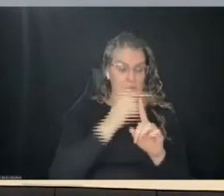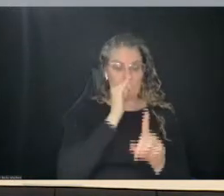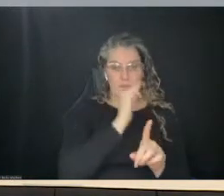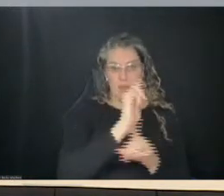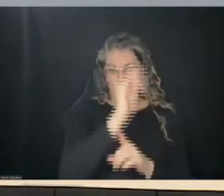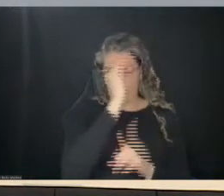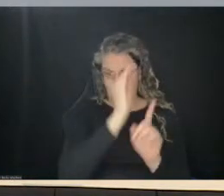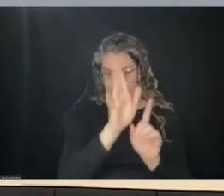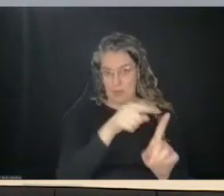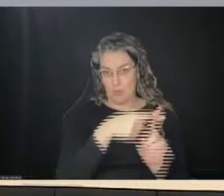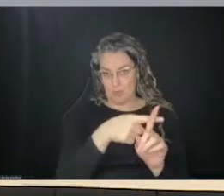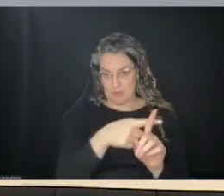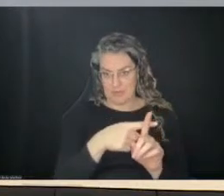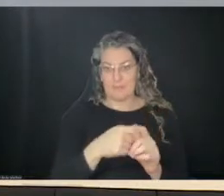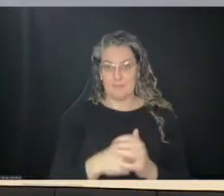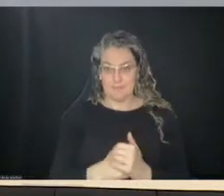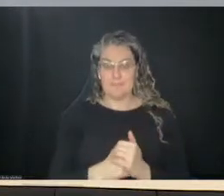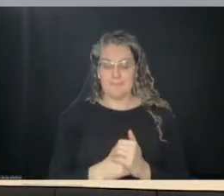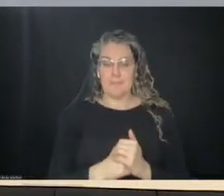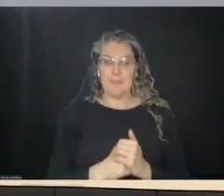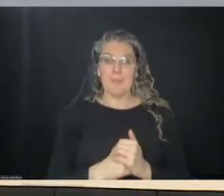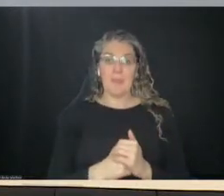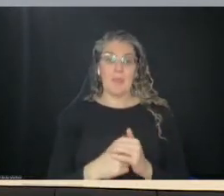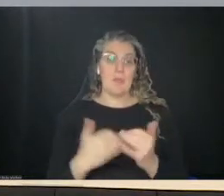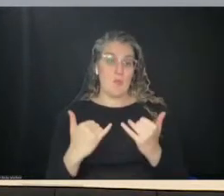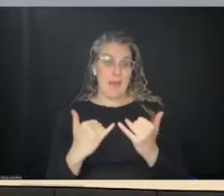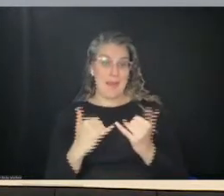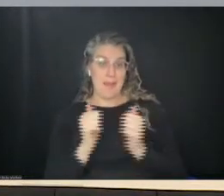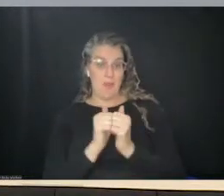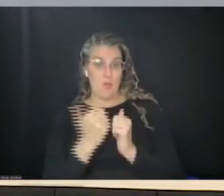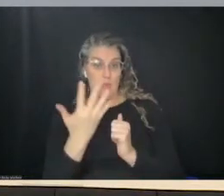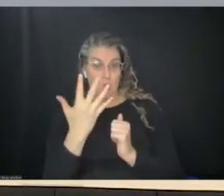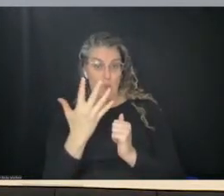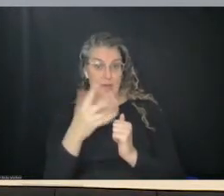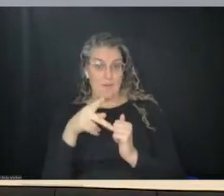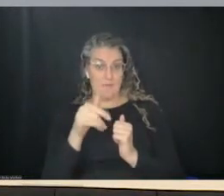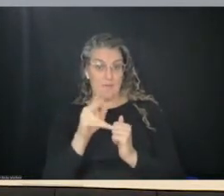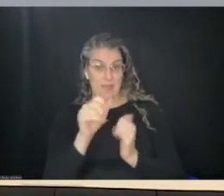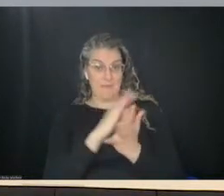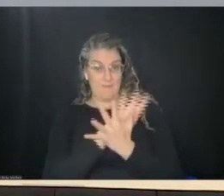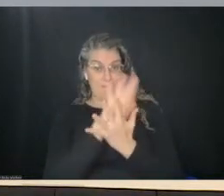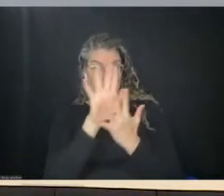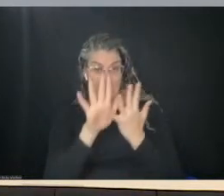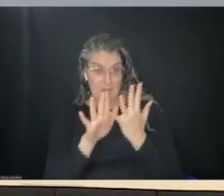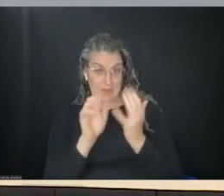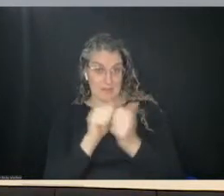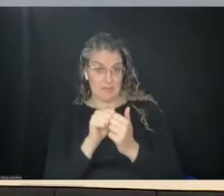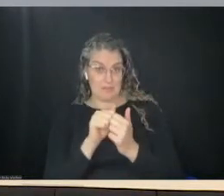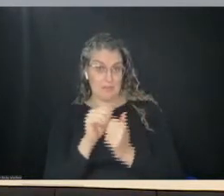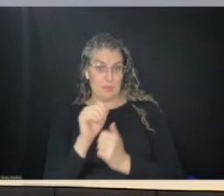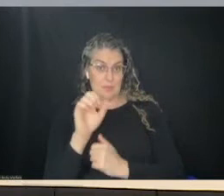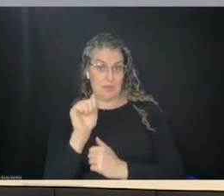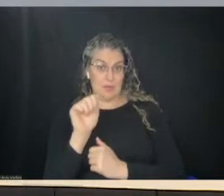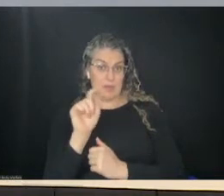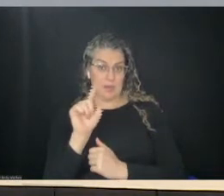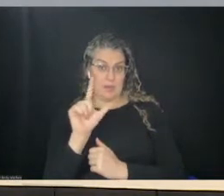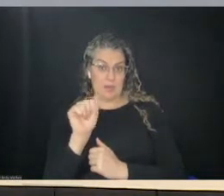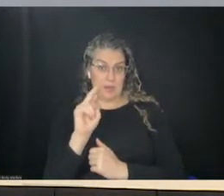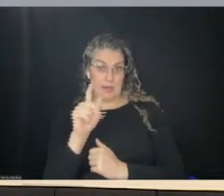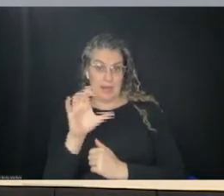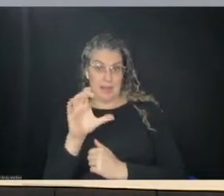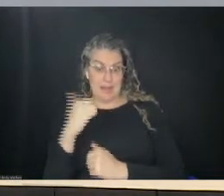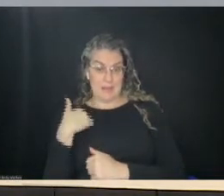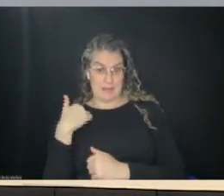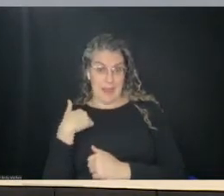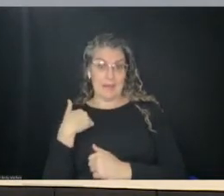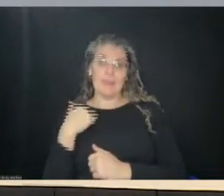reopening plans and sort of no consistency amongst the provinces in Atlantic Canada. It really is essentially no bubble, but each